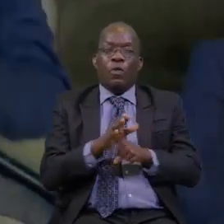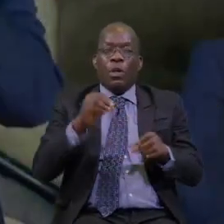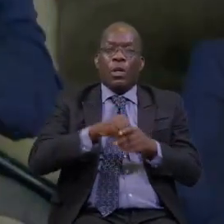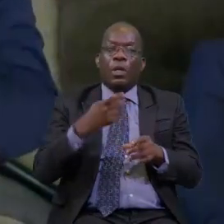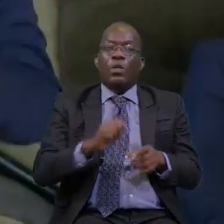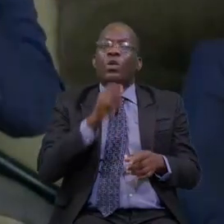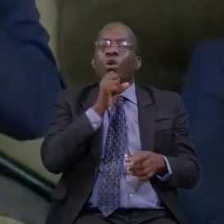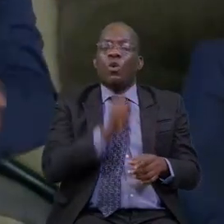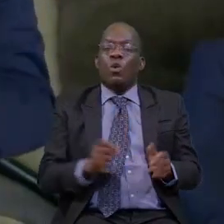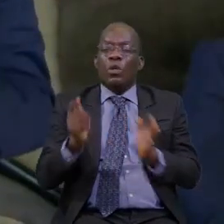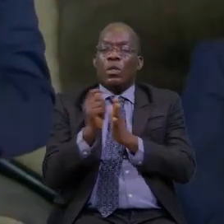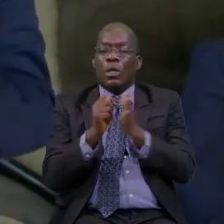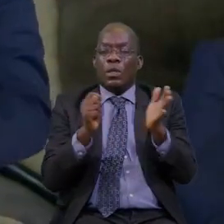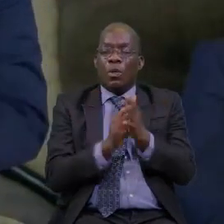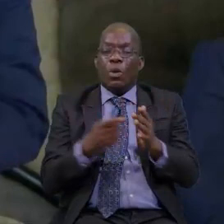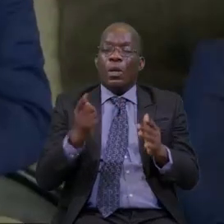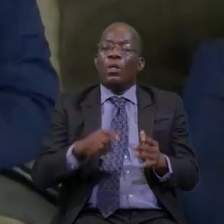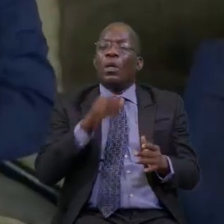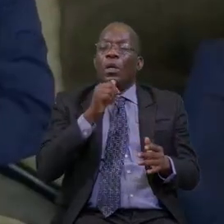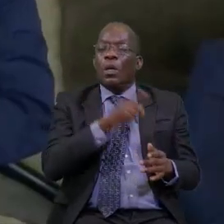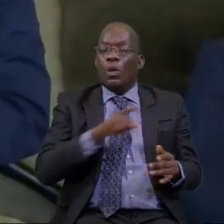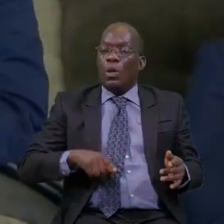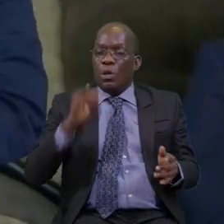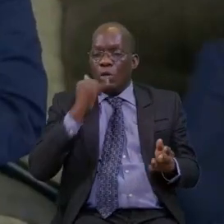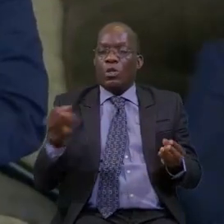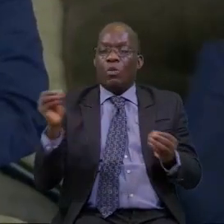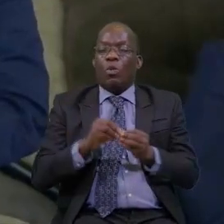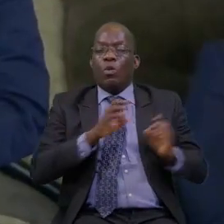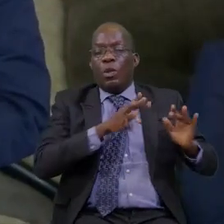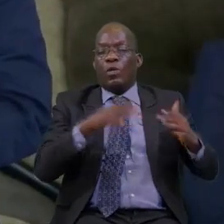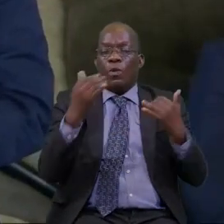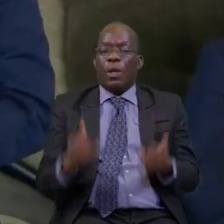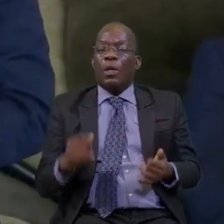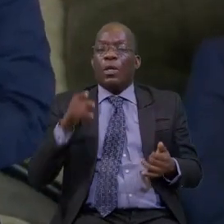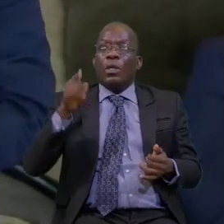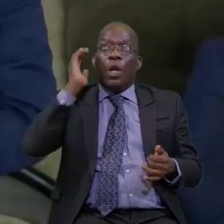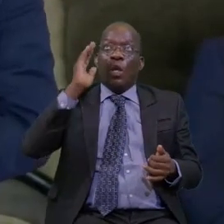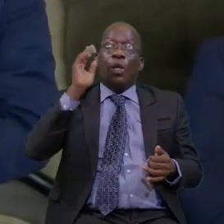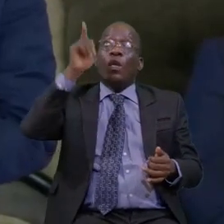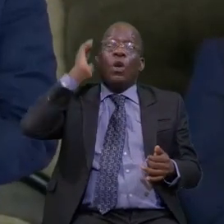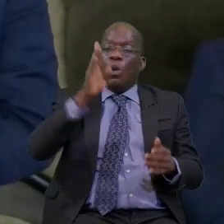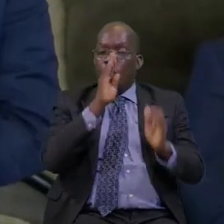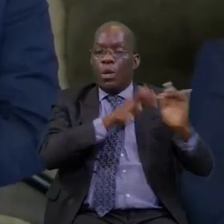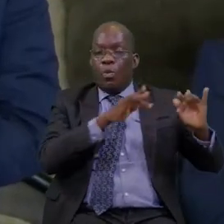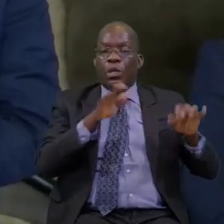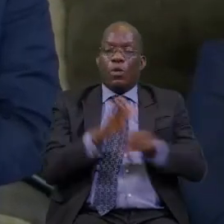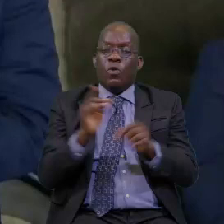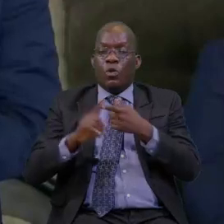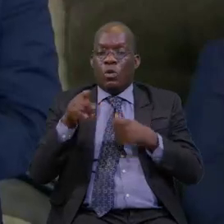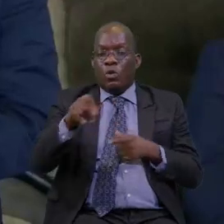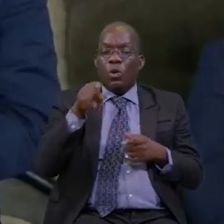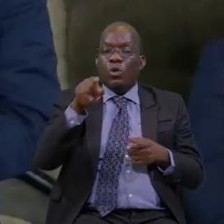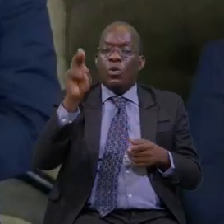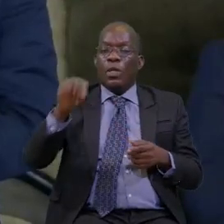Lord is even more gracious now. He'll be gracious to you. Amen. You need time.